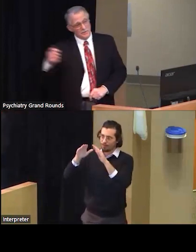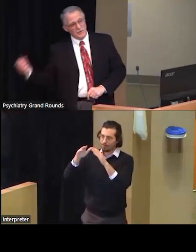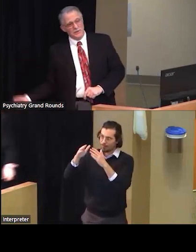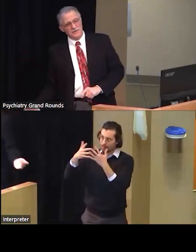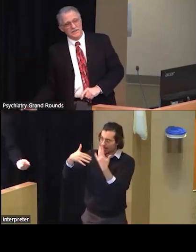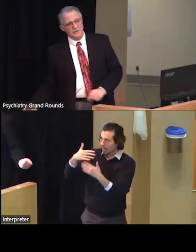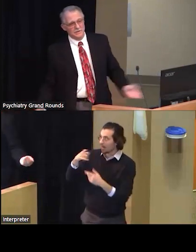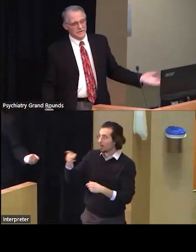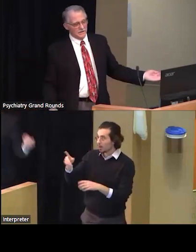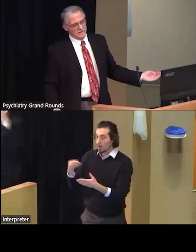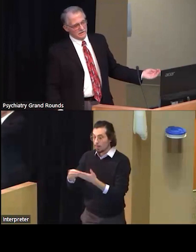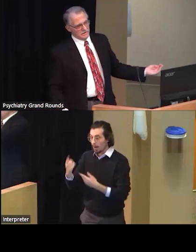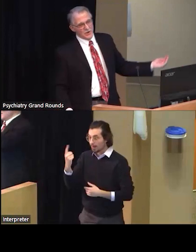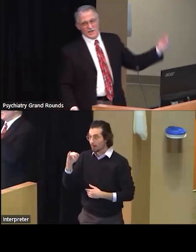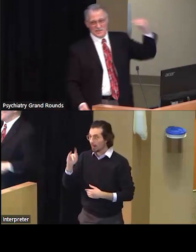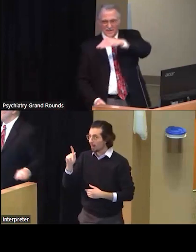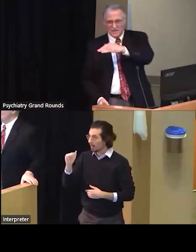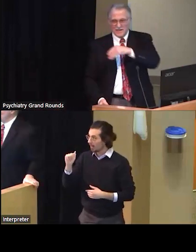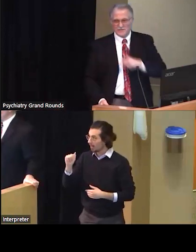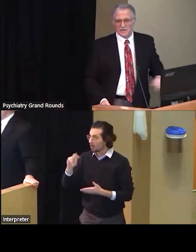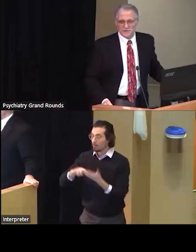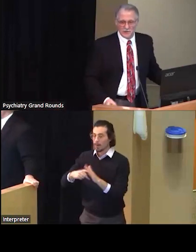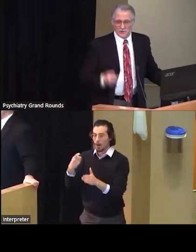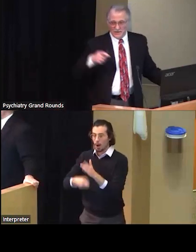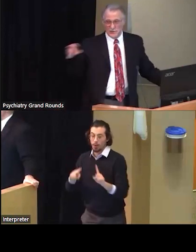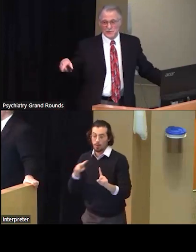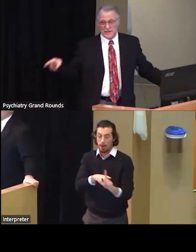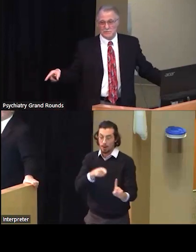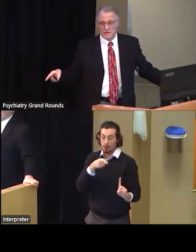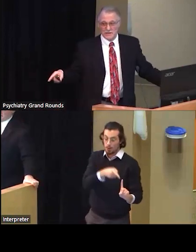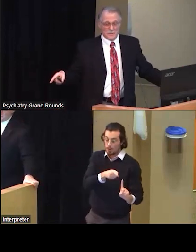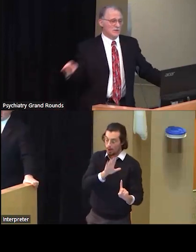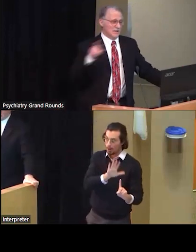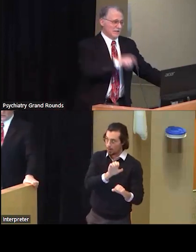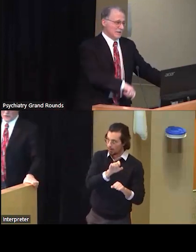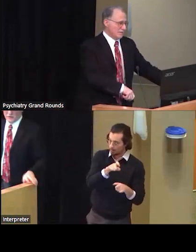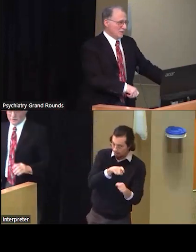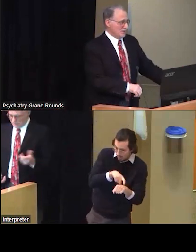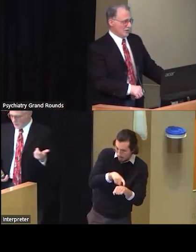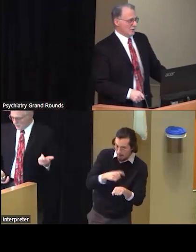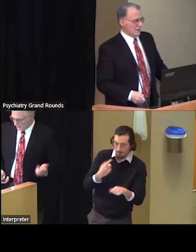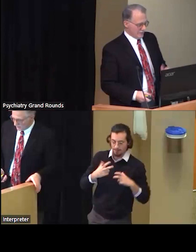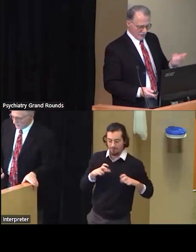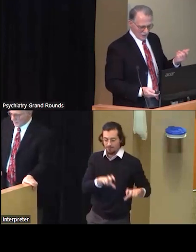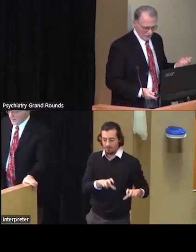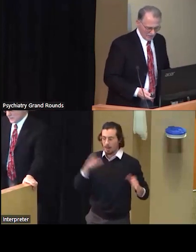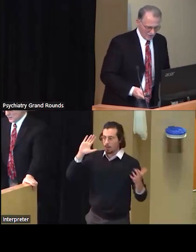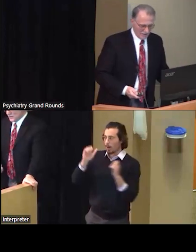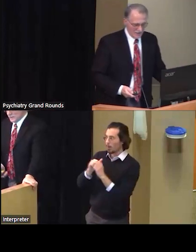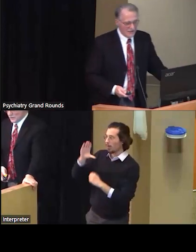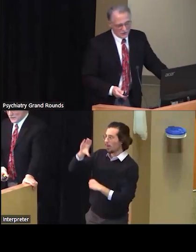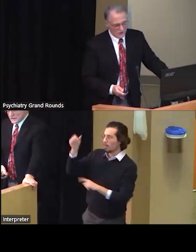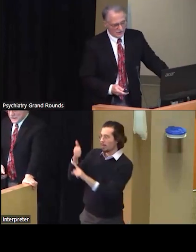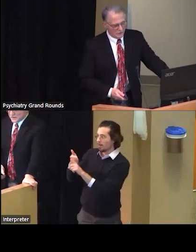Kia, you put it together, and the costs have gone to you and your time to put it together as opposed to the overhead for the